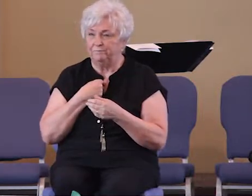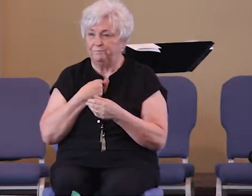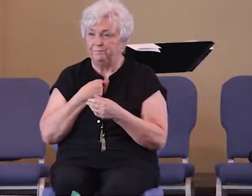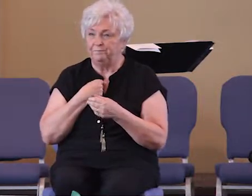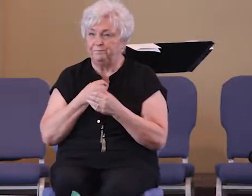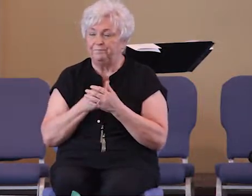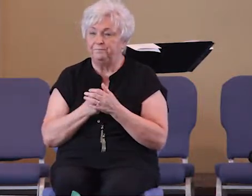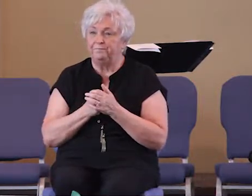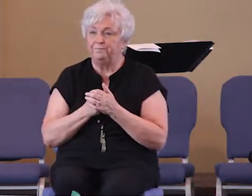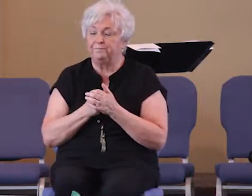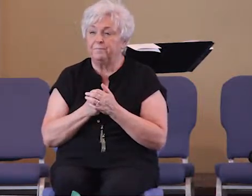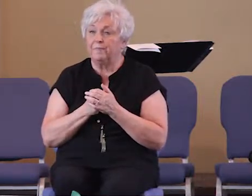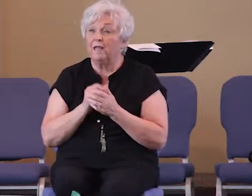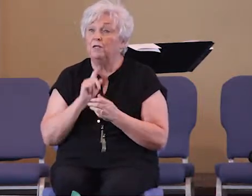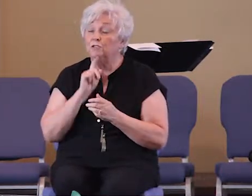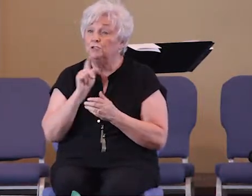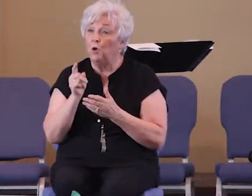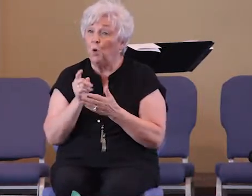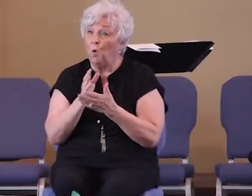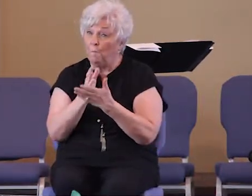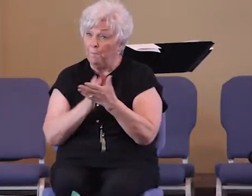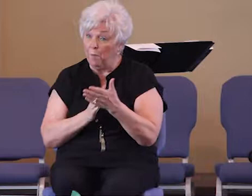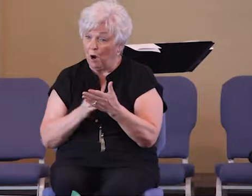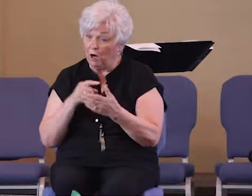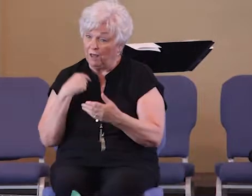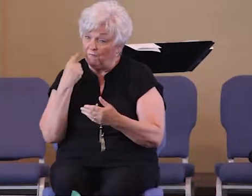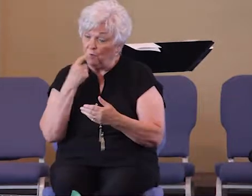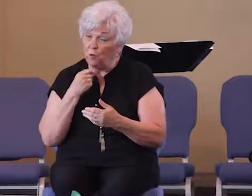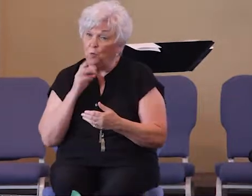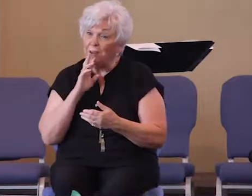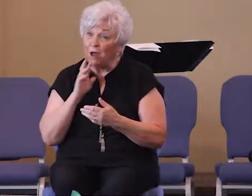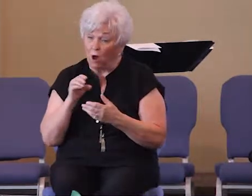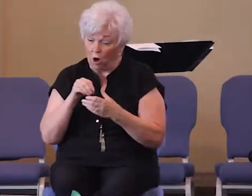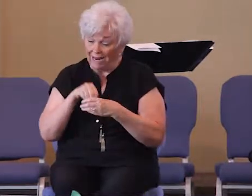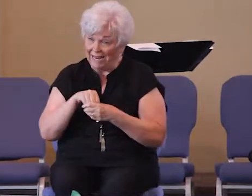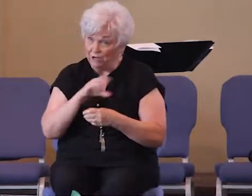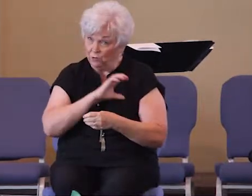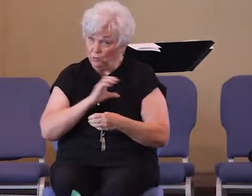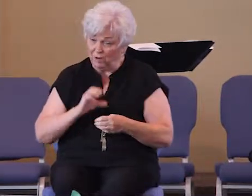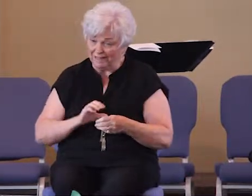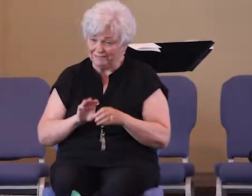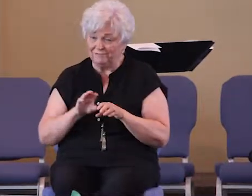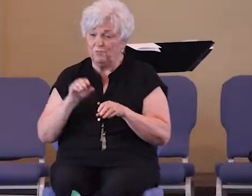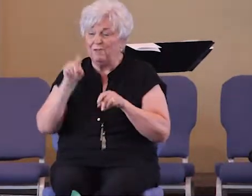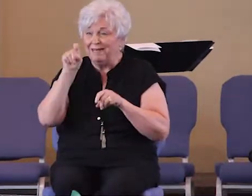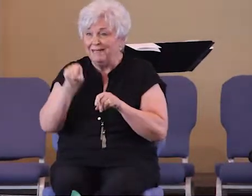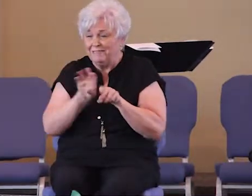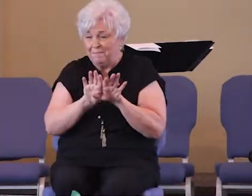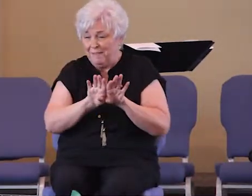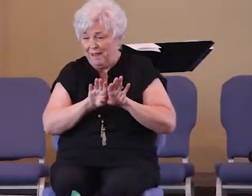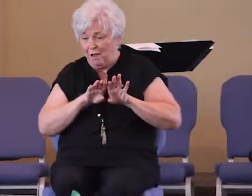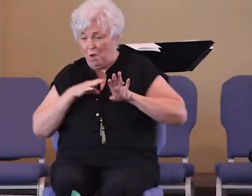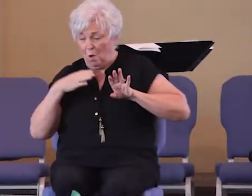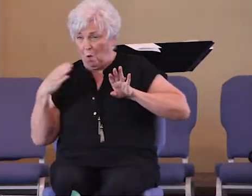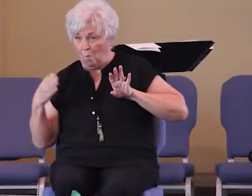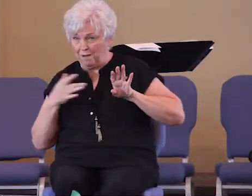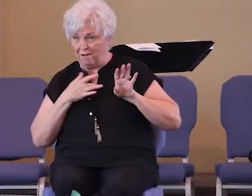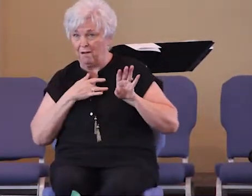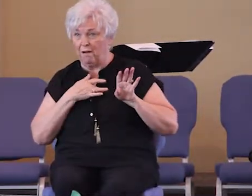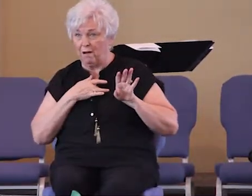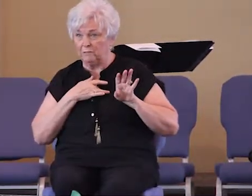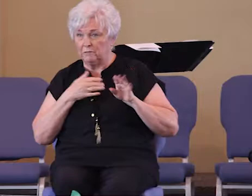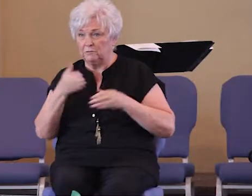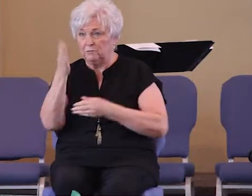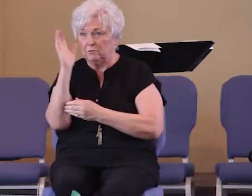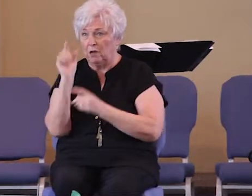And so part of who we are in Christ is we have to be open to the Word of God. And the Word of